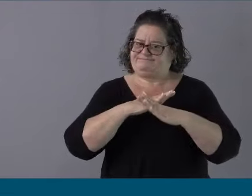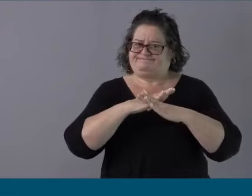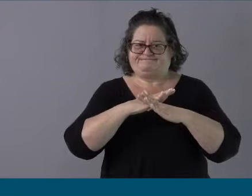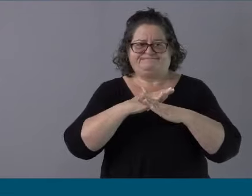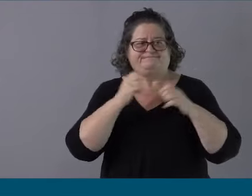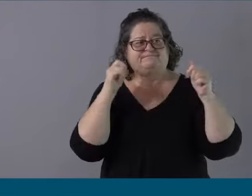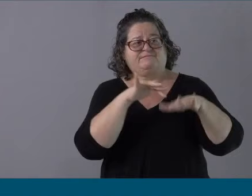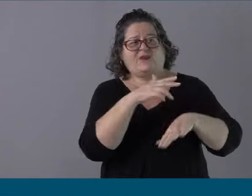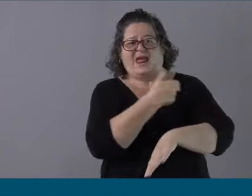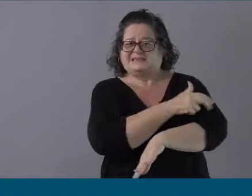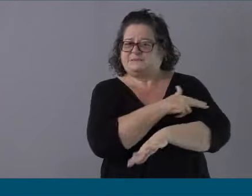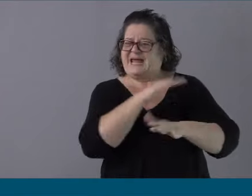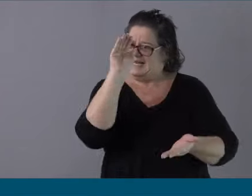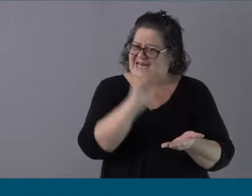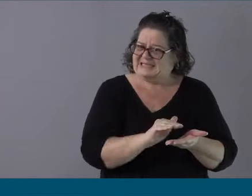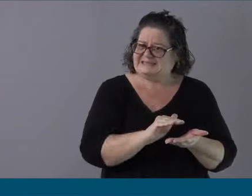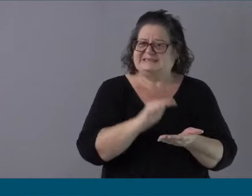deaths.